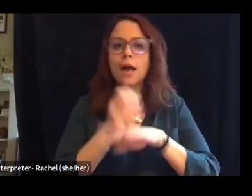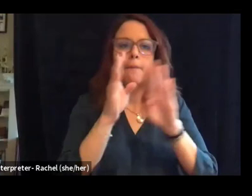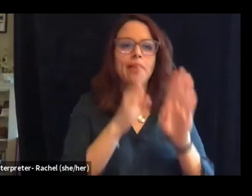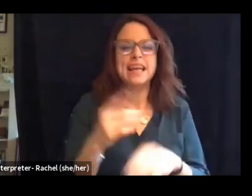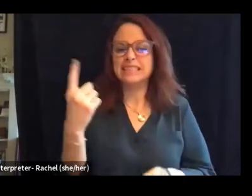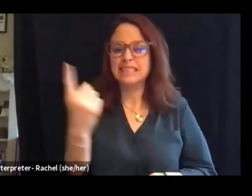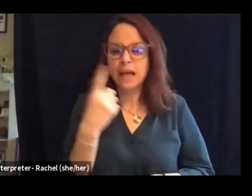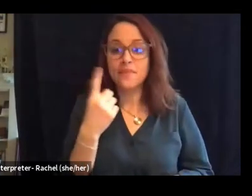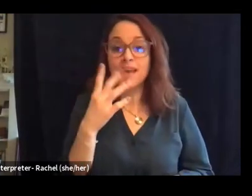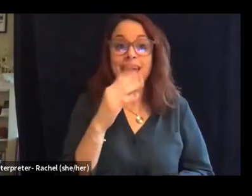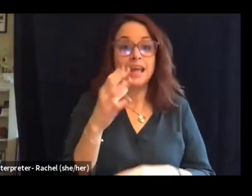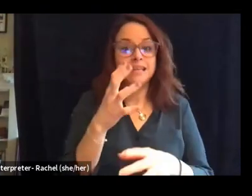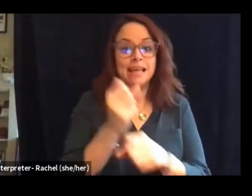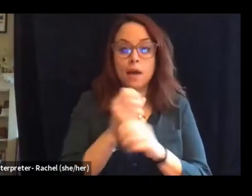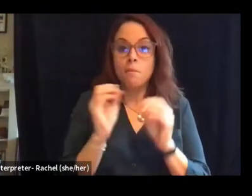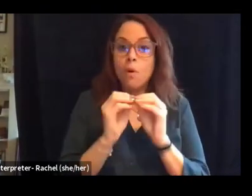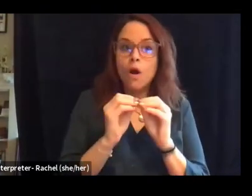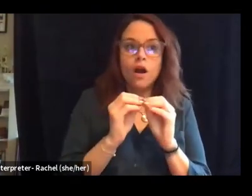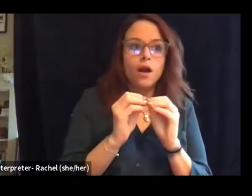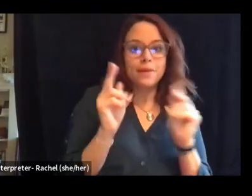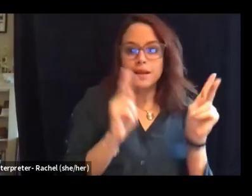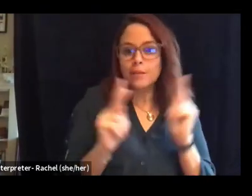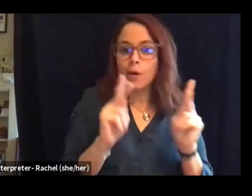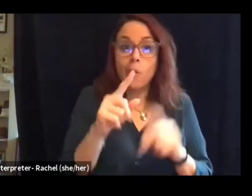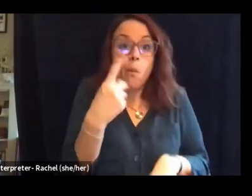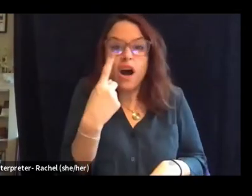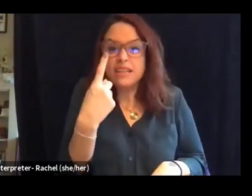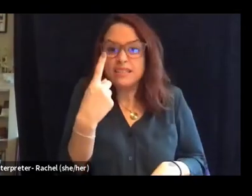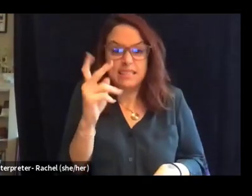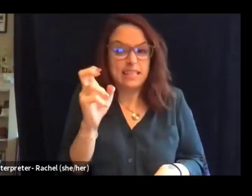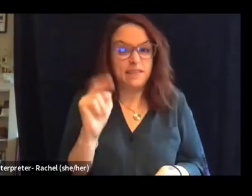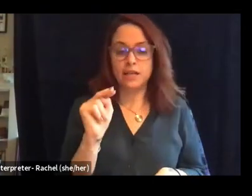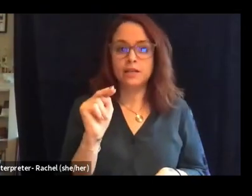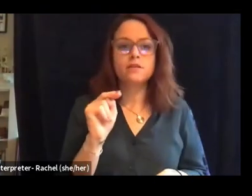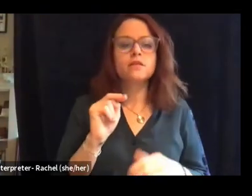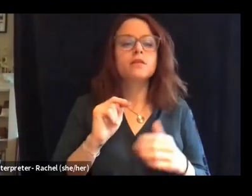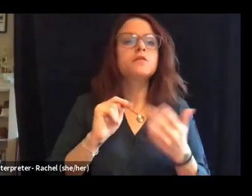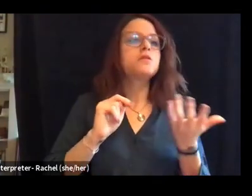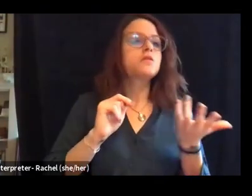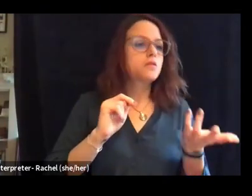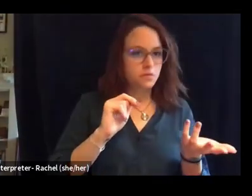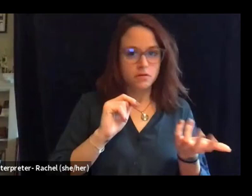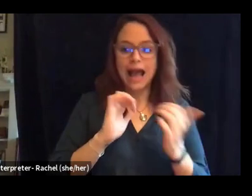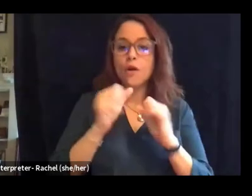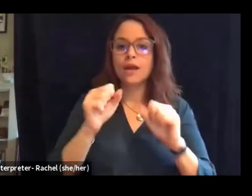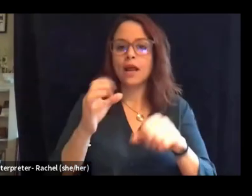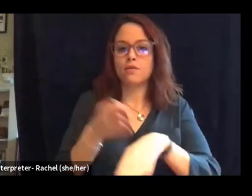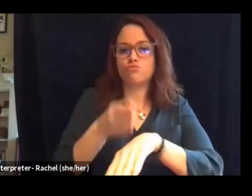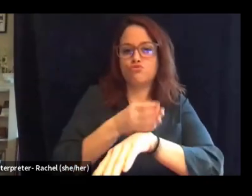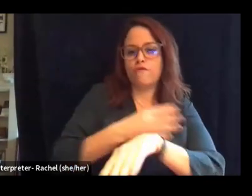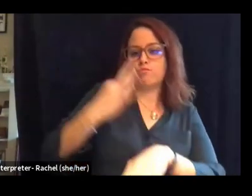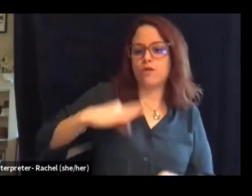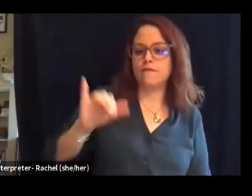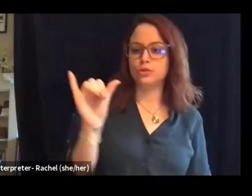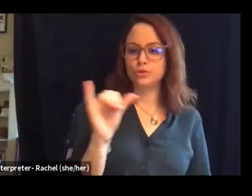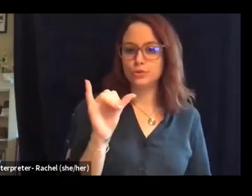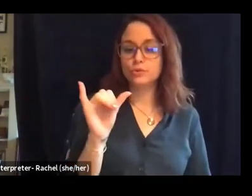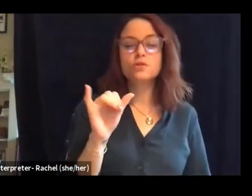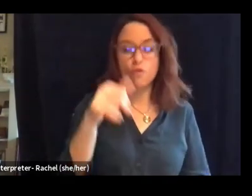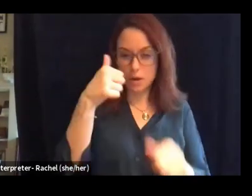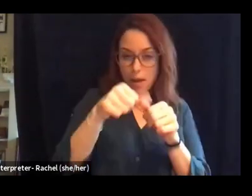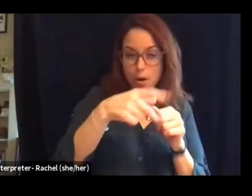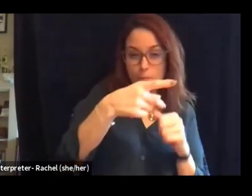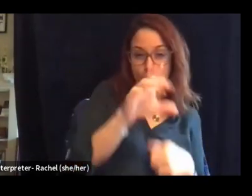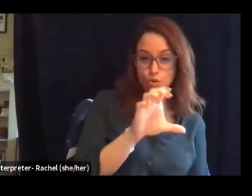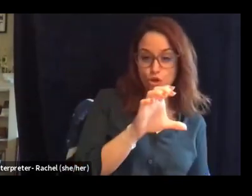would that improve my sales and profit margins? So if I go back to the postcard example, if I can get my customer acquisition cost down